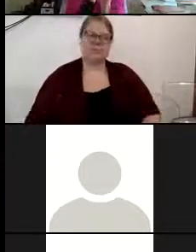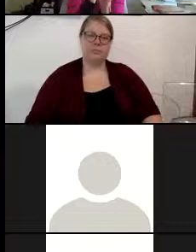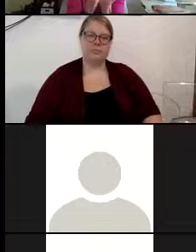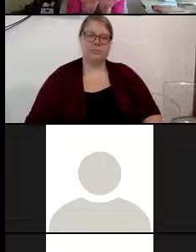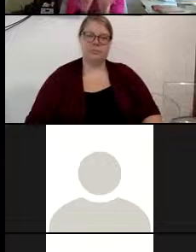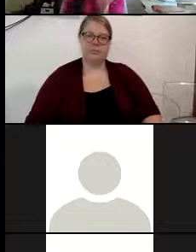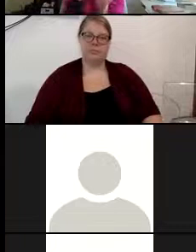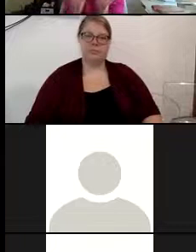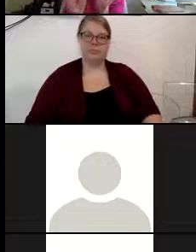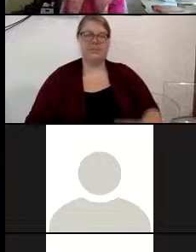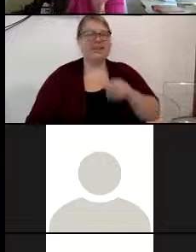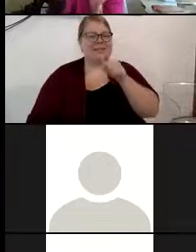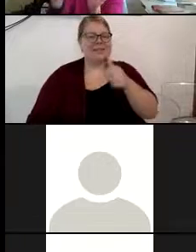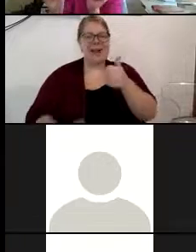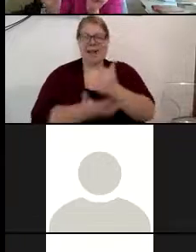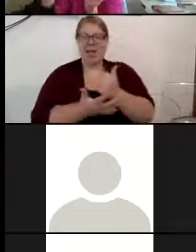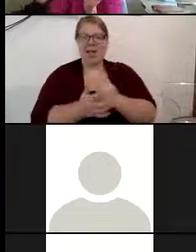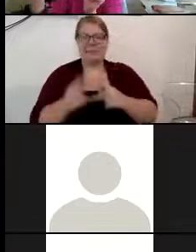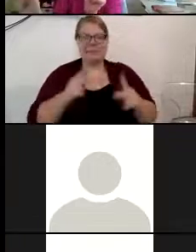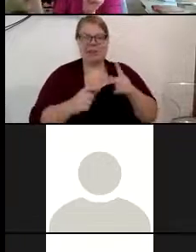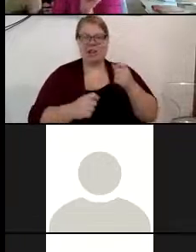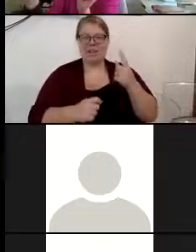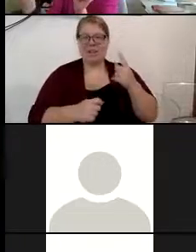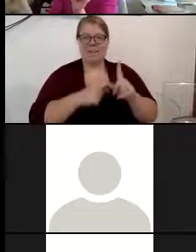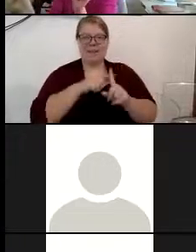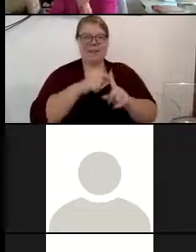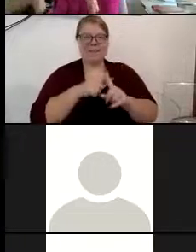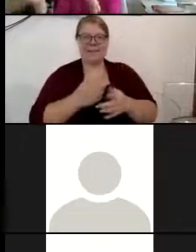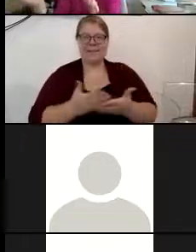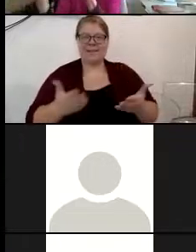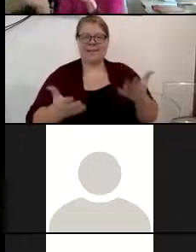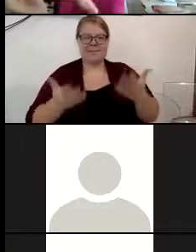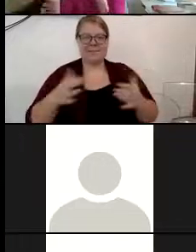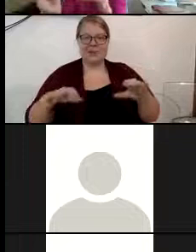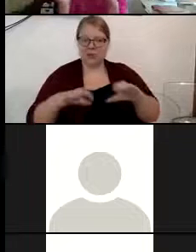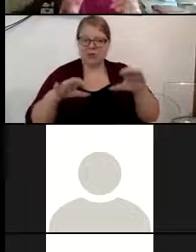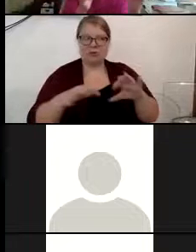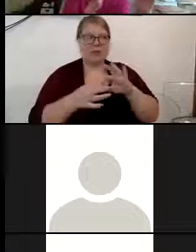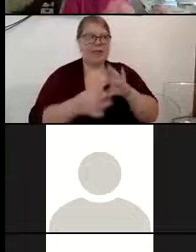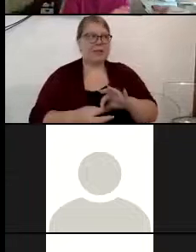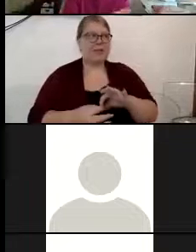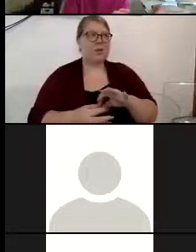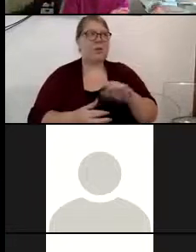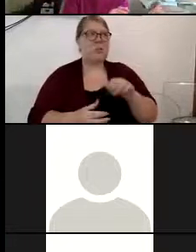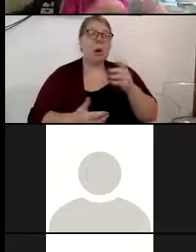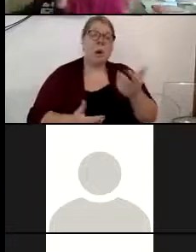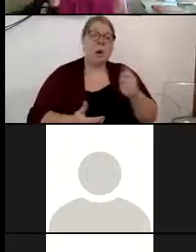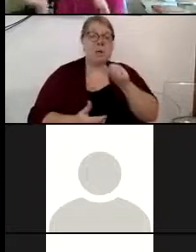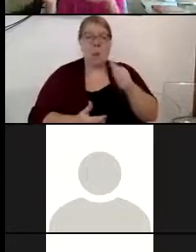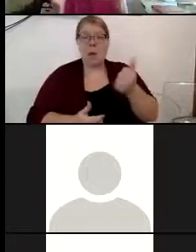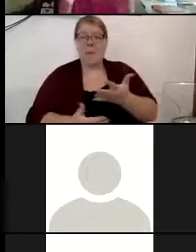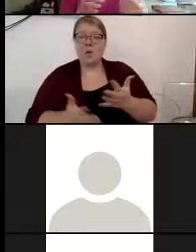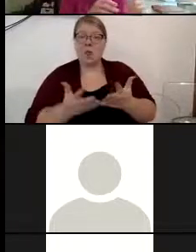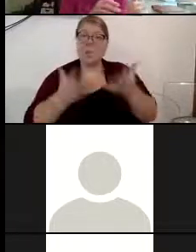people understand the positive things they may have been doing in terms of not gambling quite so much,